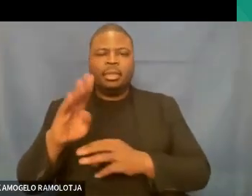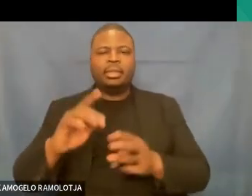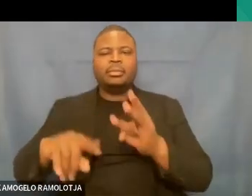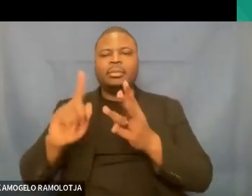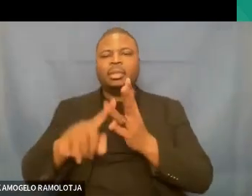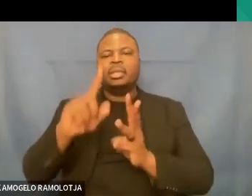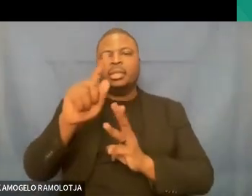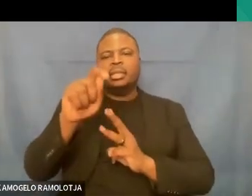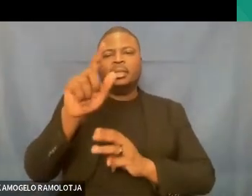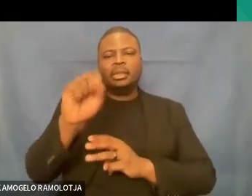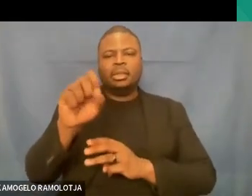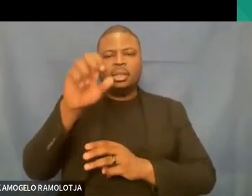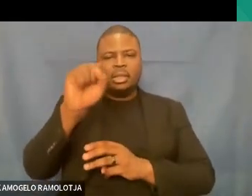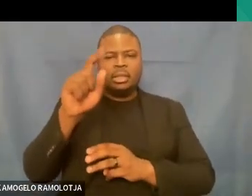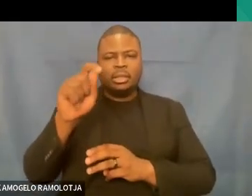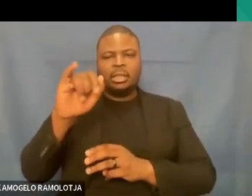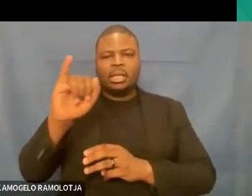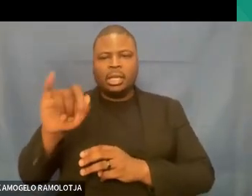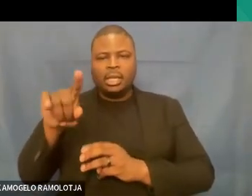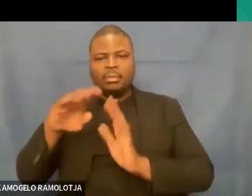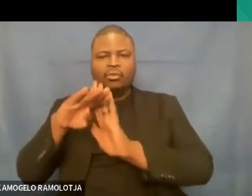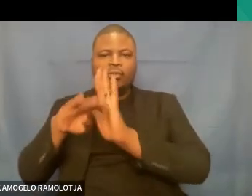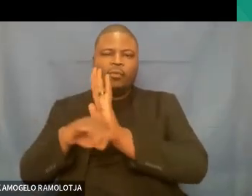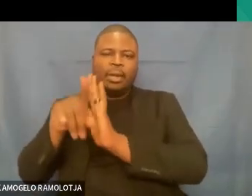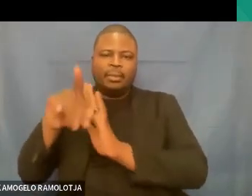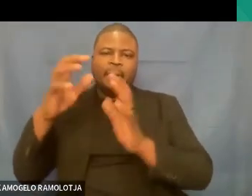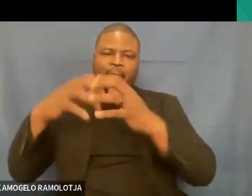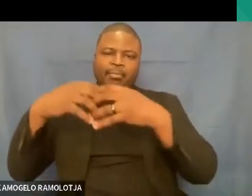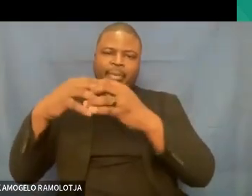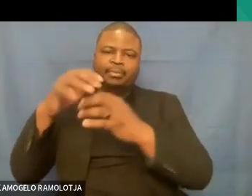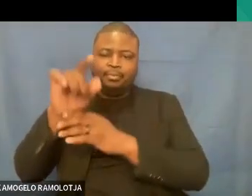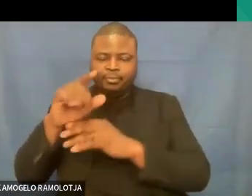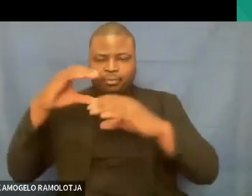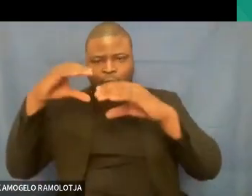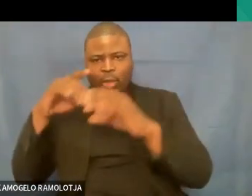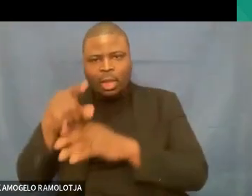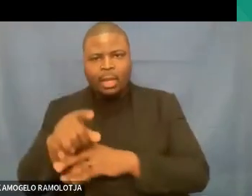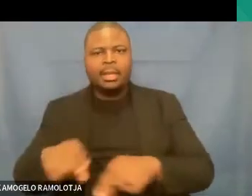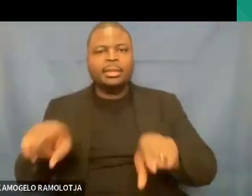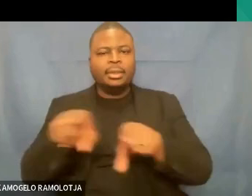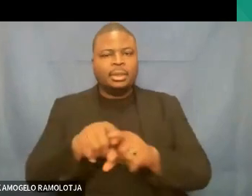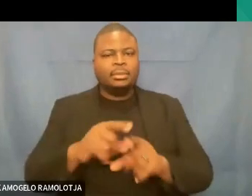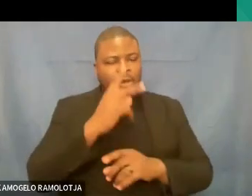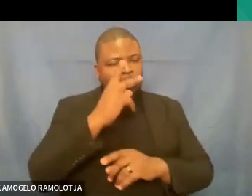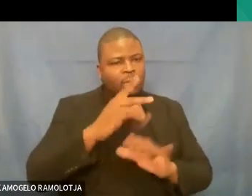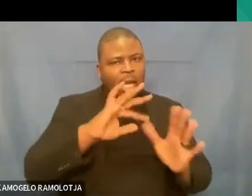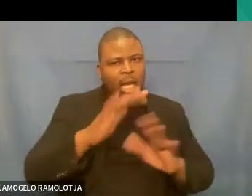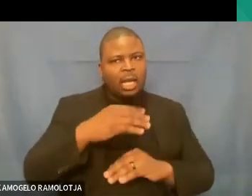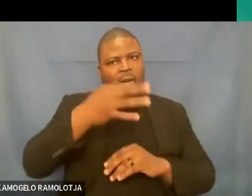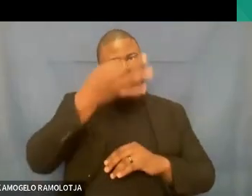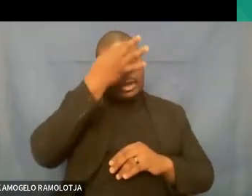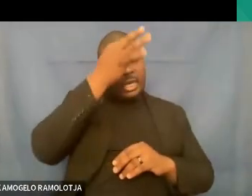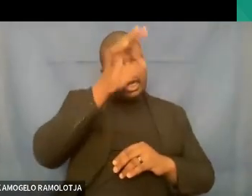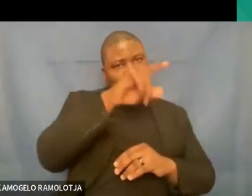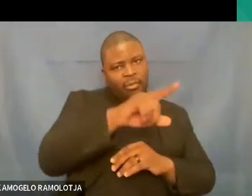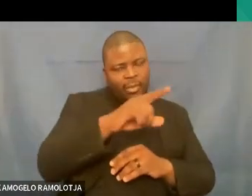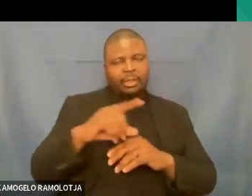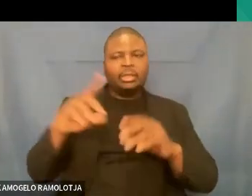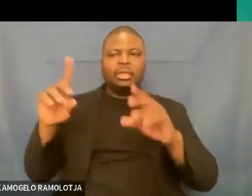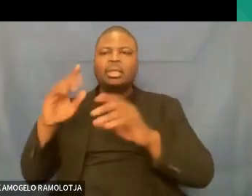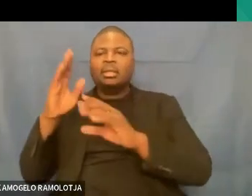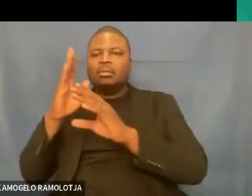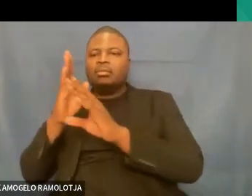specifically. And then secondly, we will look at exploring how the government and civil society can work together, not in silos, but